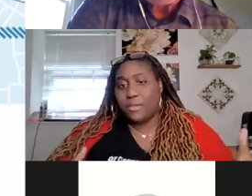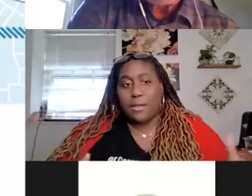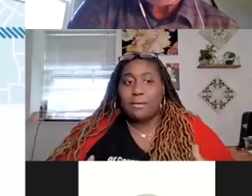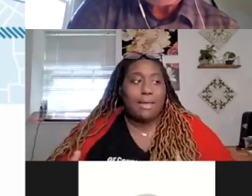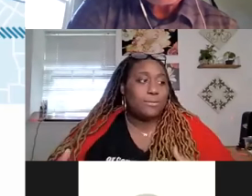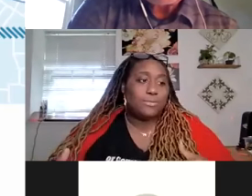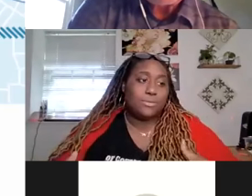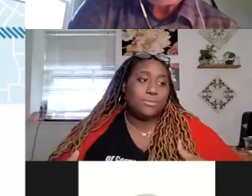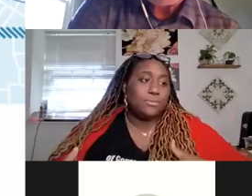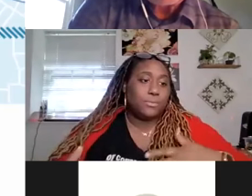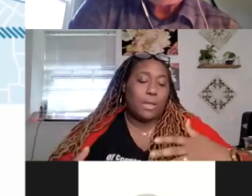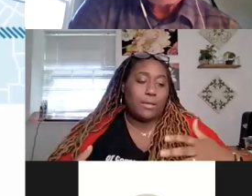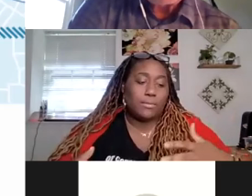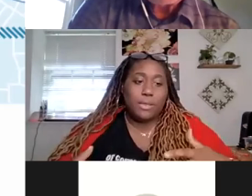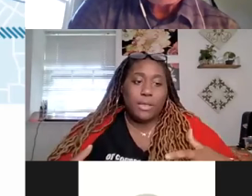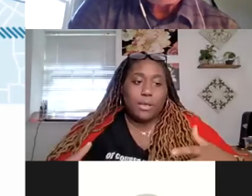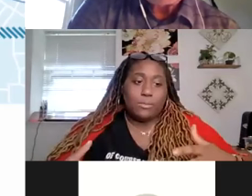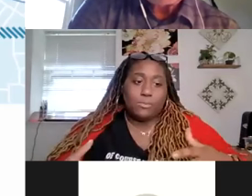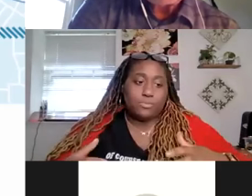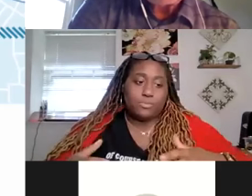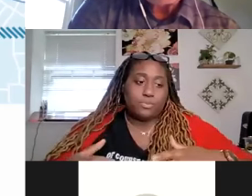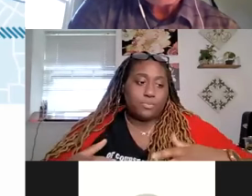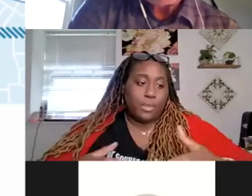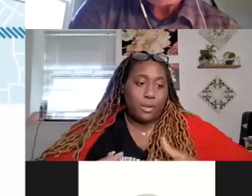to figure out how to,